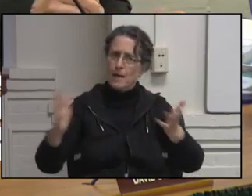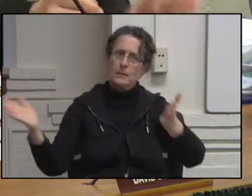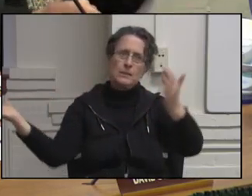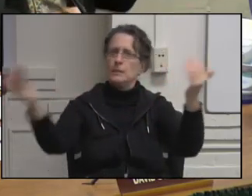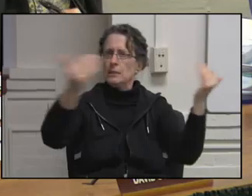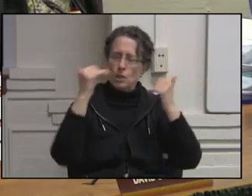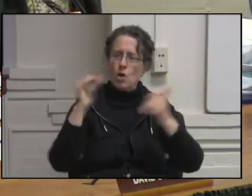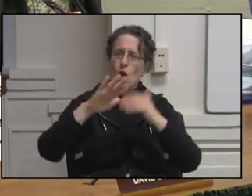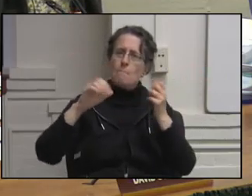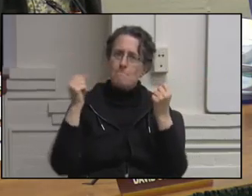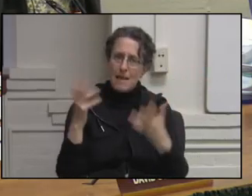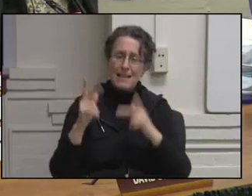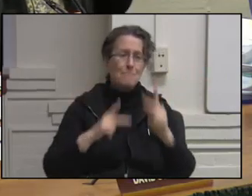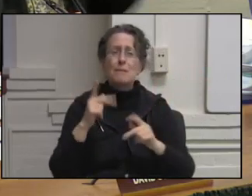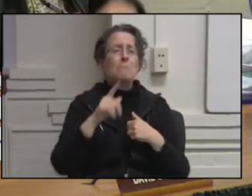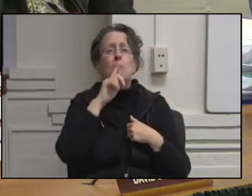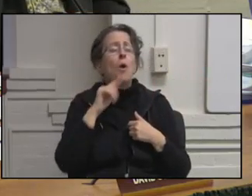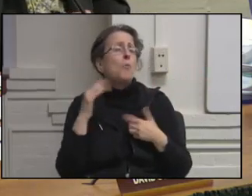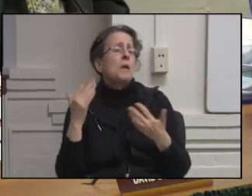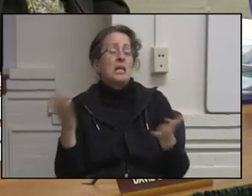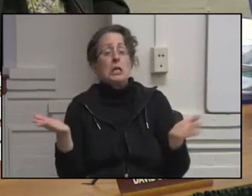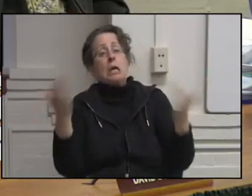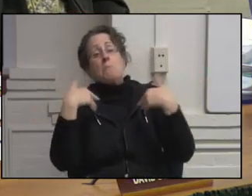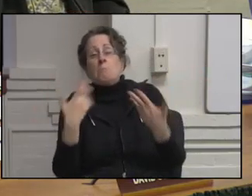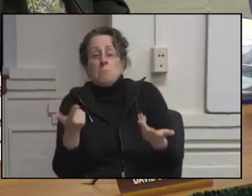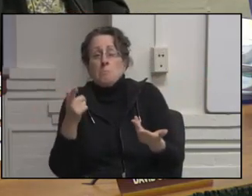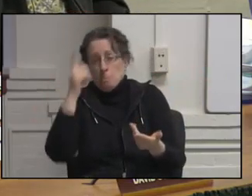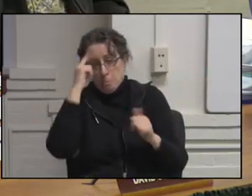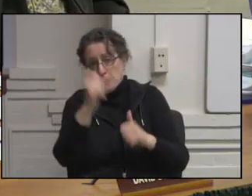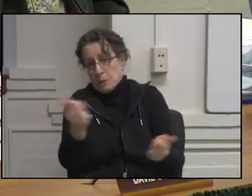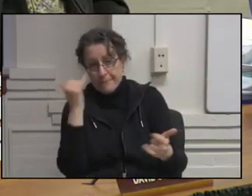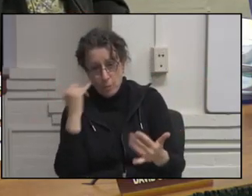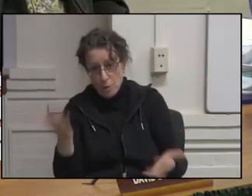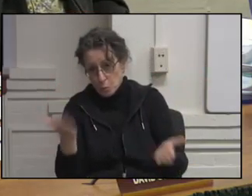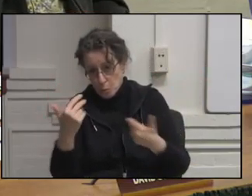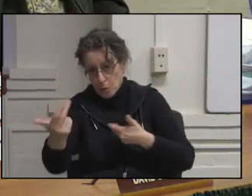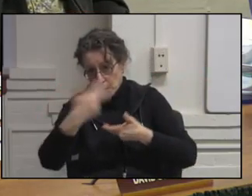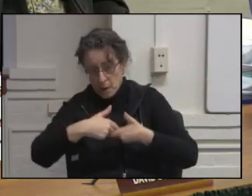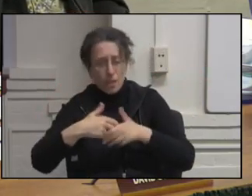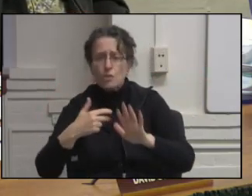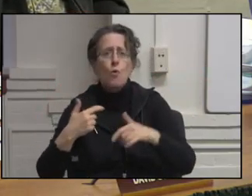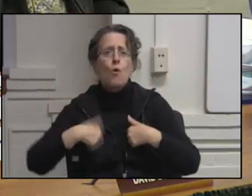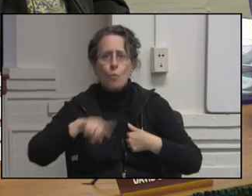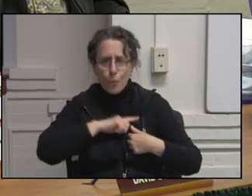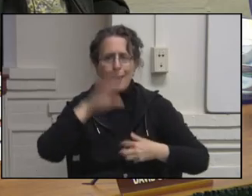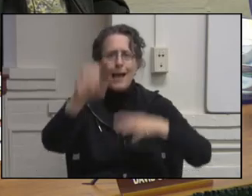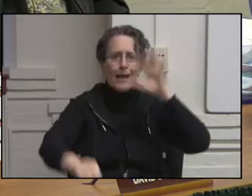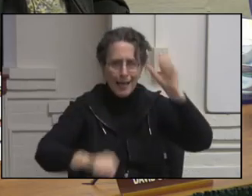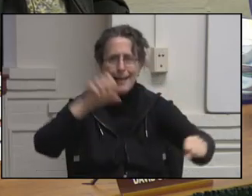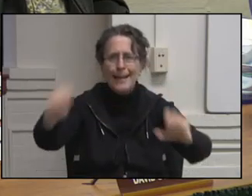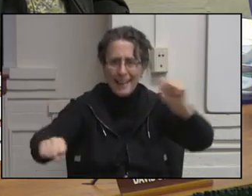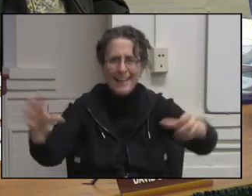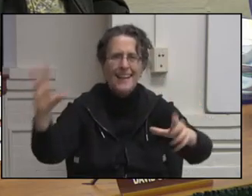come on in, but actually goes out and seeks out those constituencies, the people in your concentric circles group, for